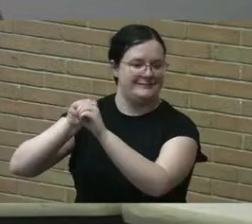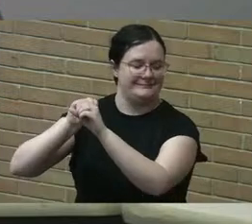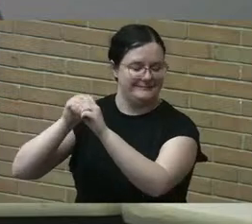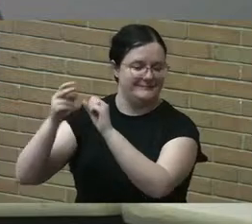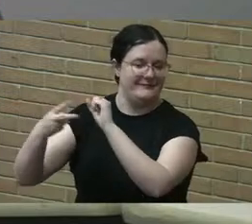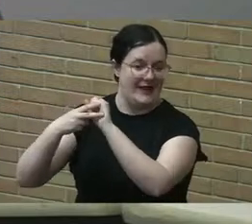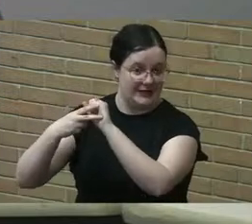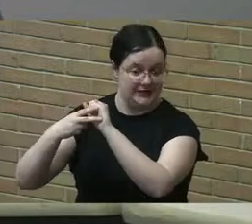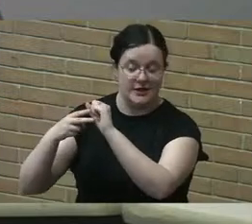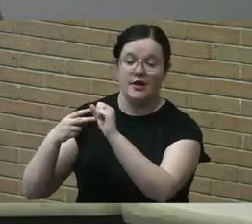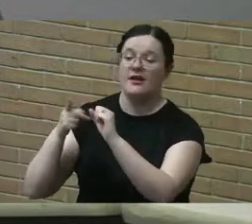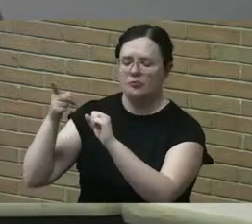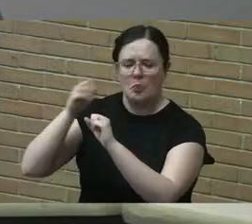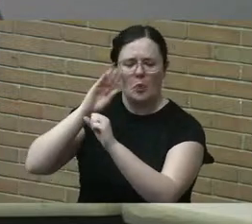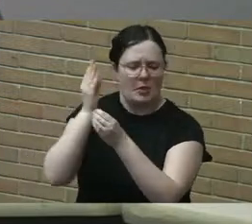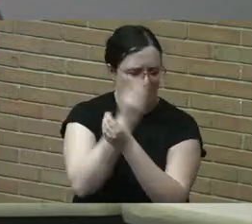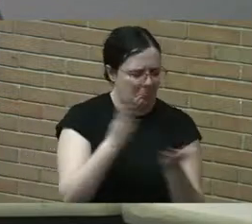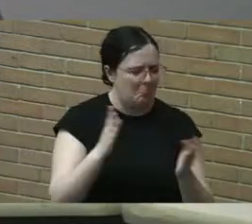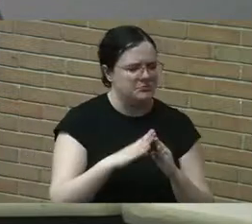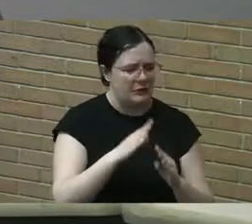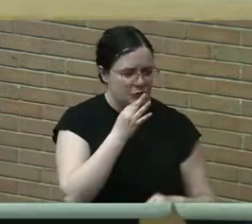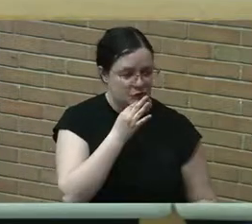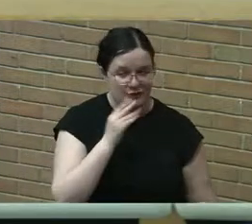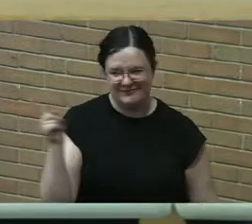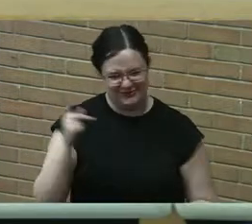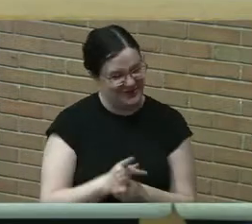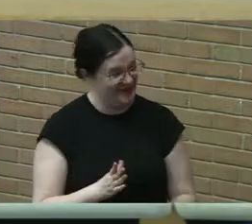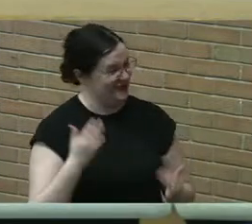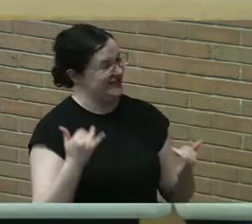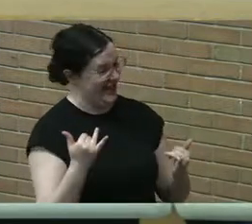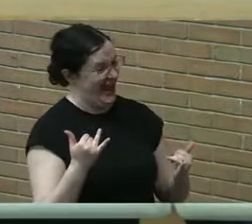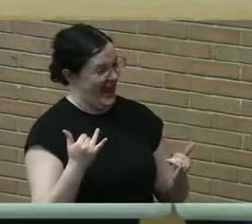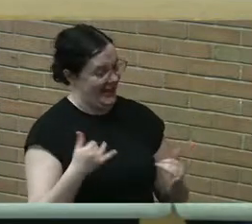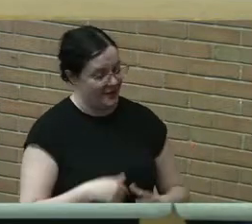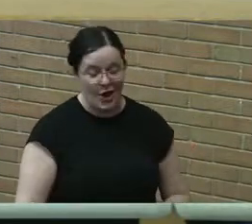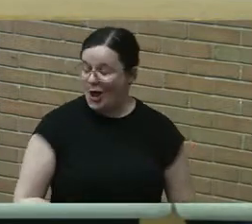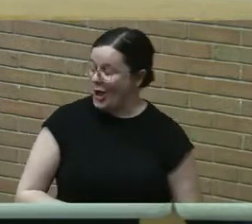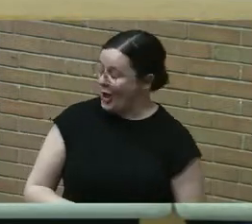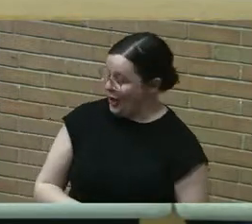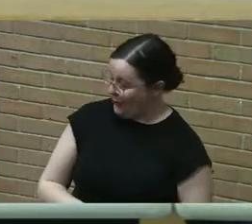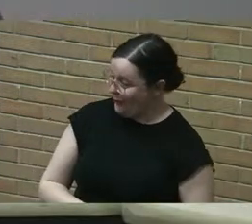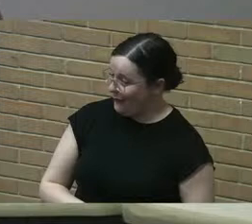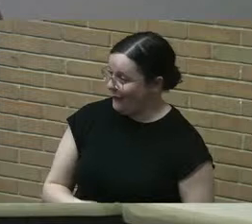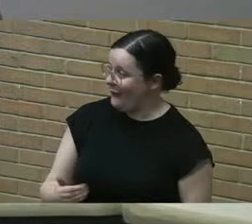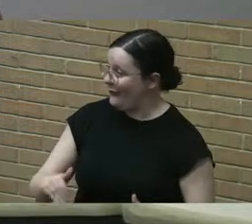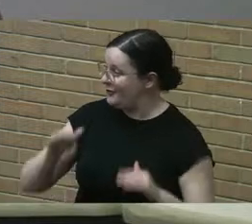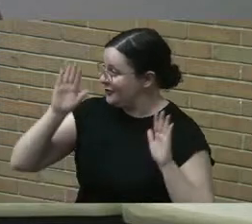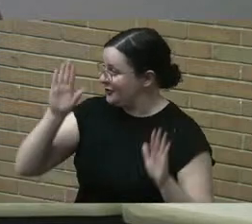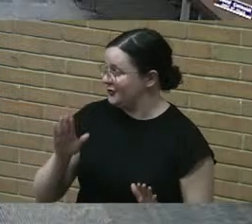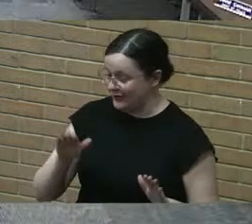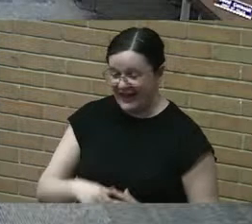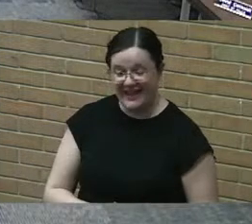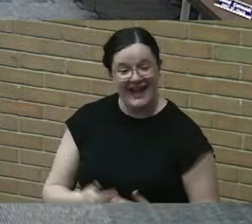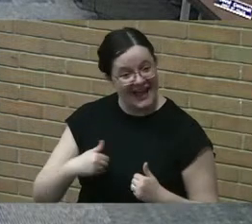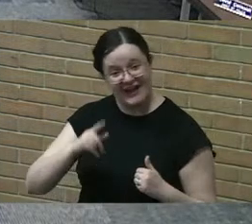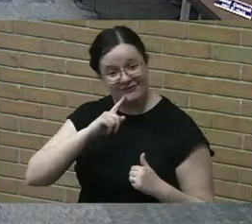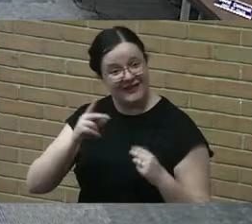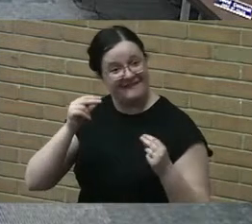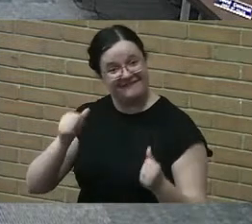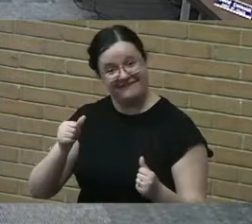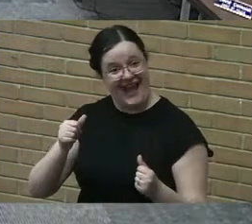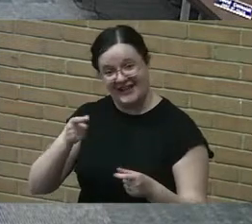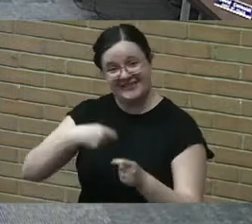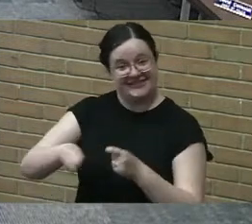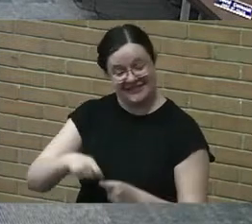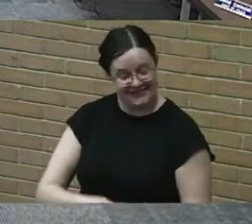information to the towns shortly. Today. Excellent. That really was. You've had really good turnaround.